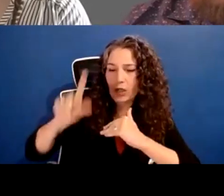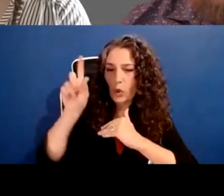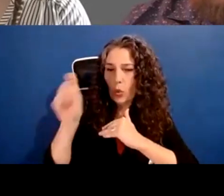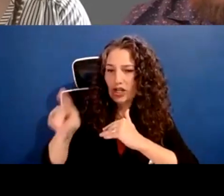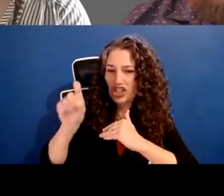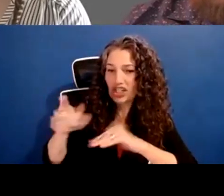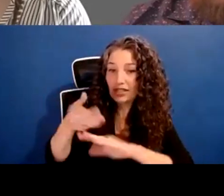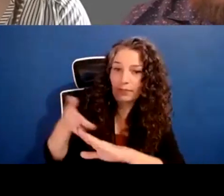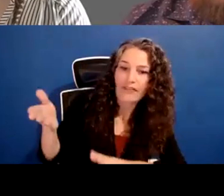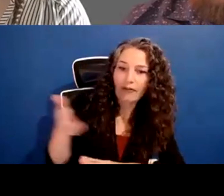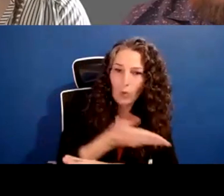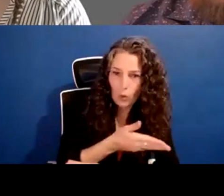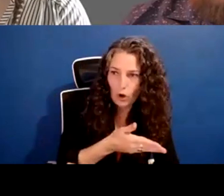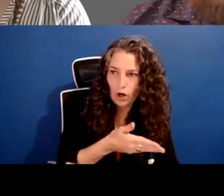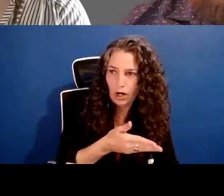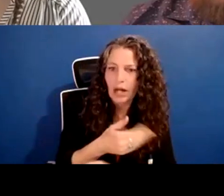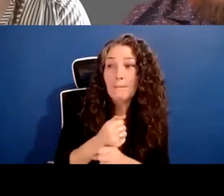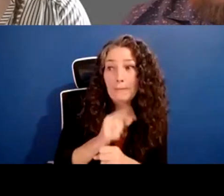comfortable with everything.